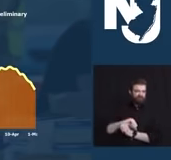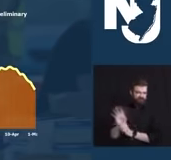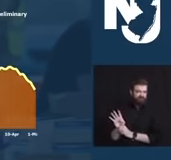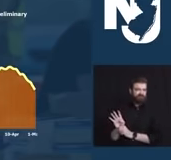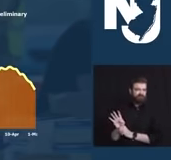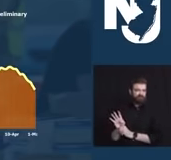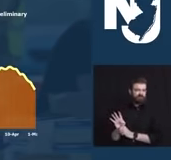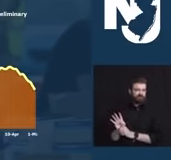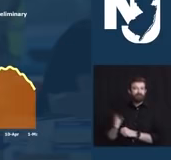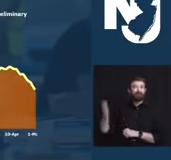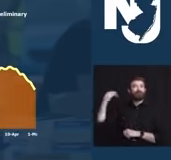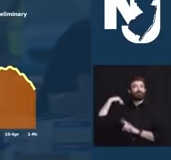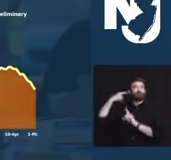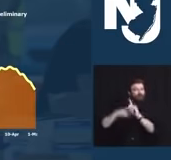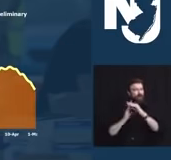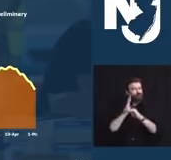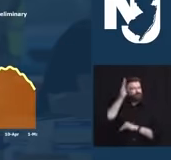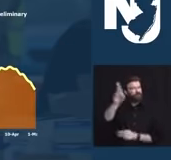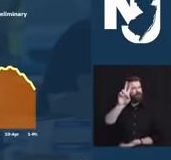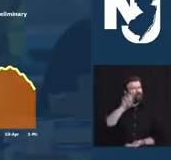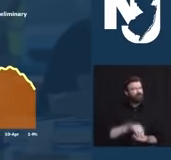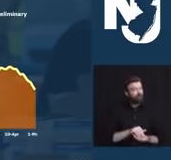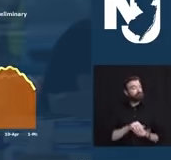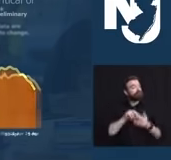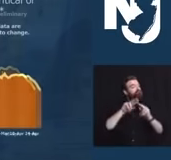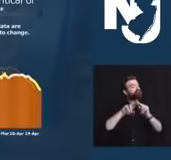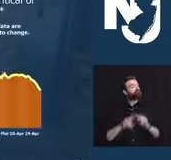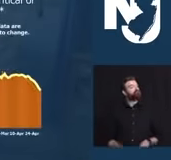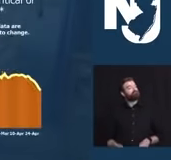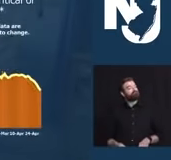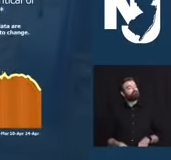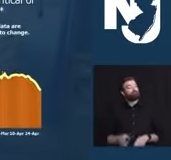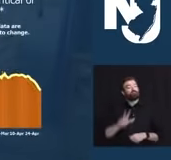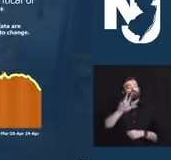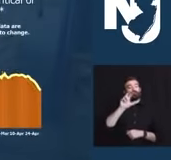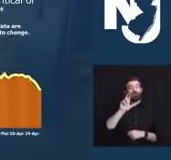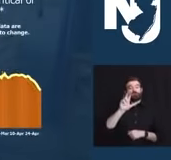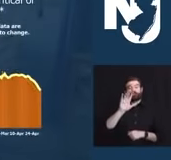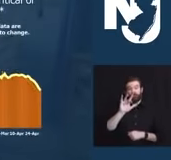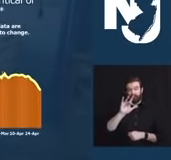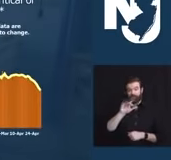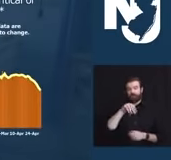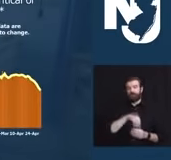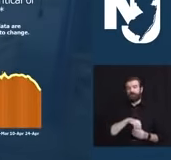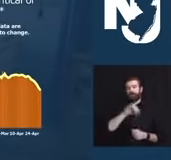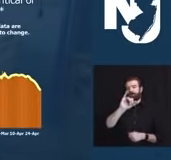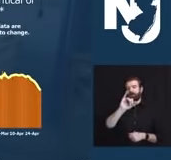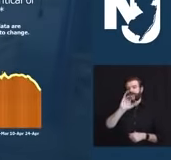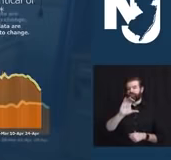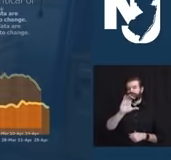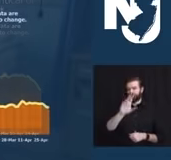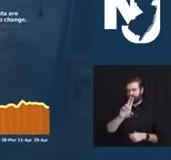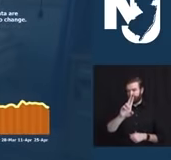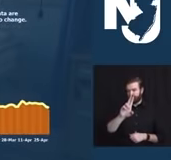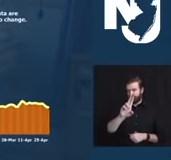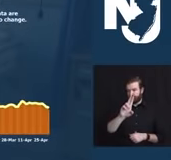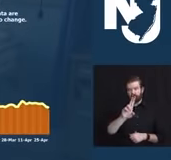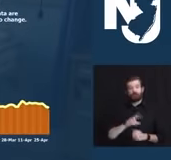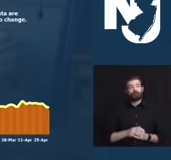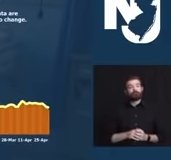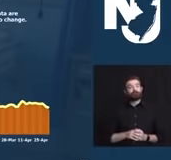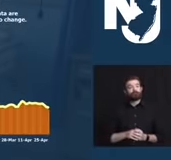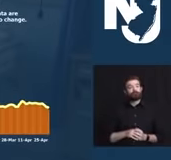2,191 in our hospitals. There were 325 patients in our ICU beds, 197